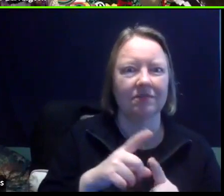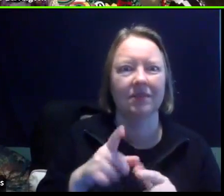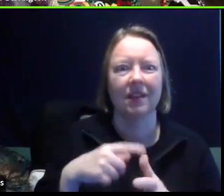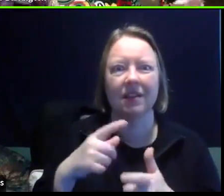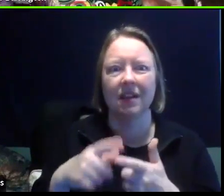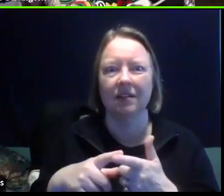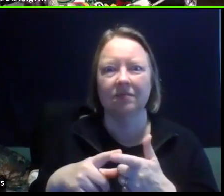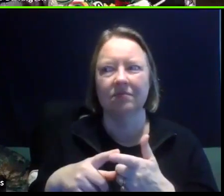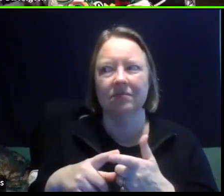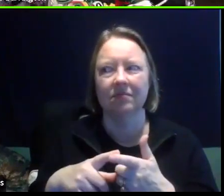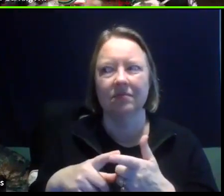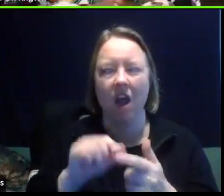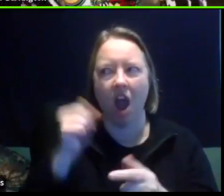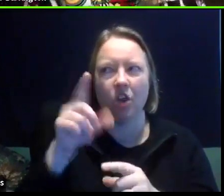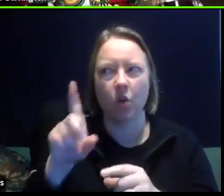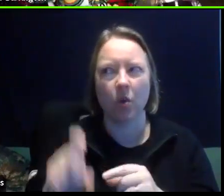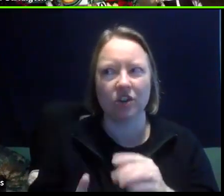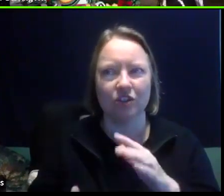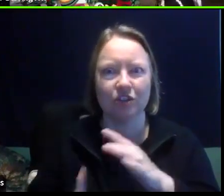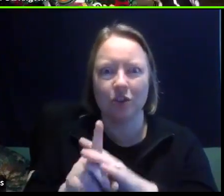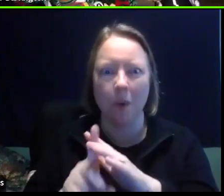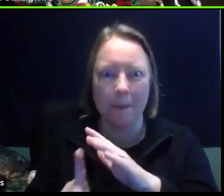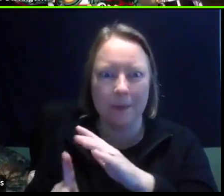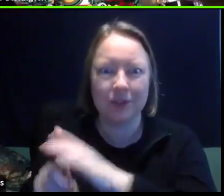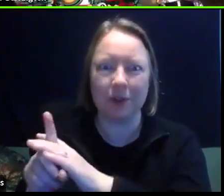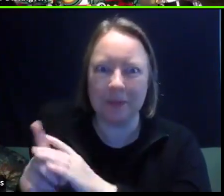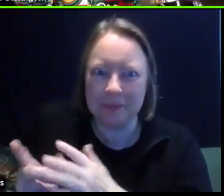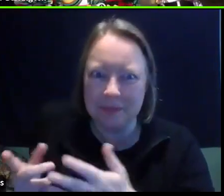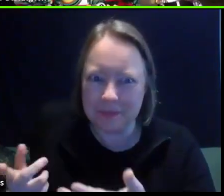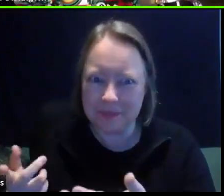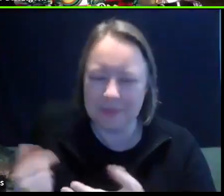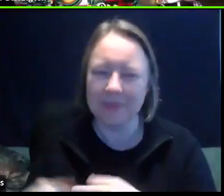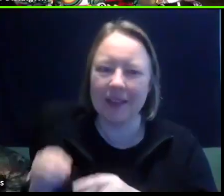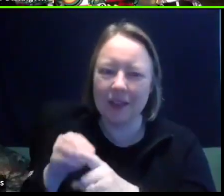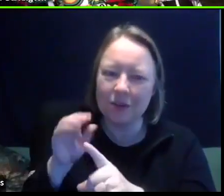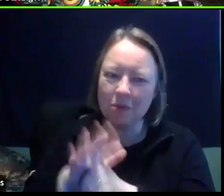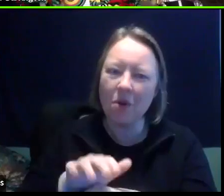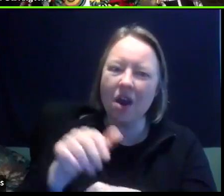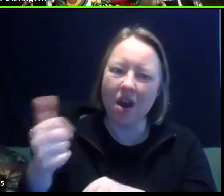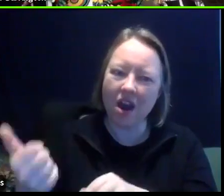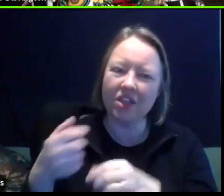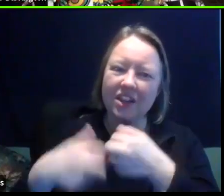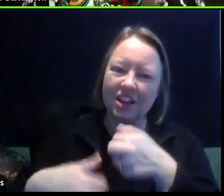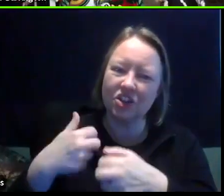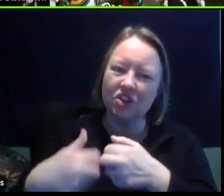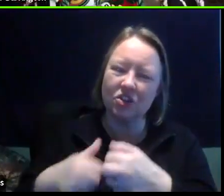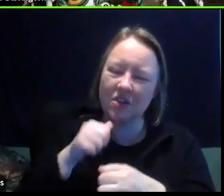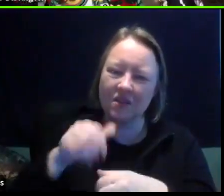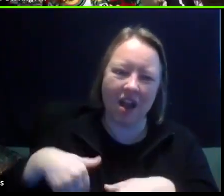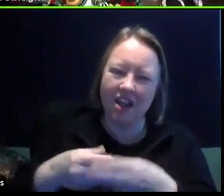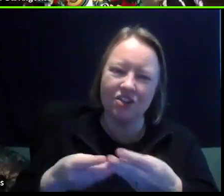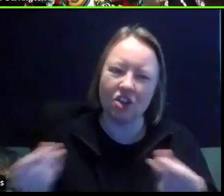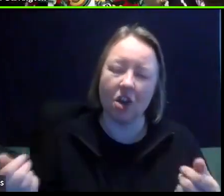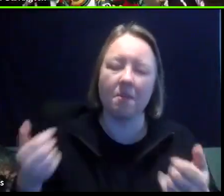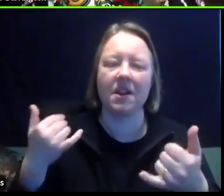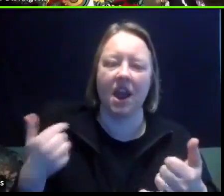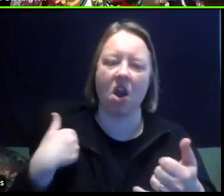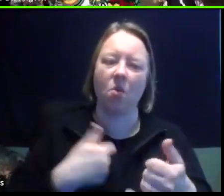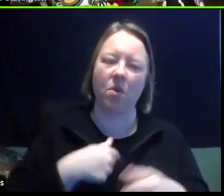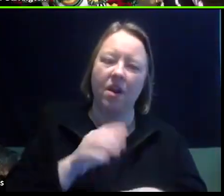to pose other questions and expose other issues that have not been dealt with. But we are now at